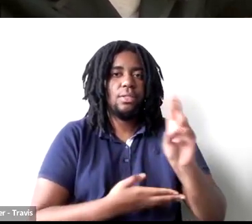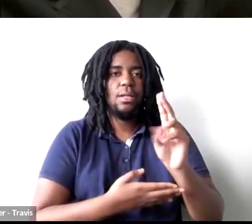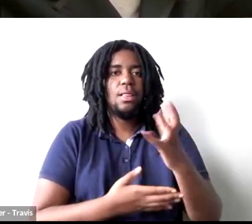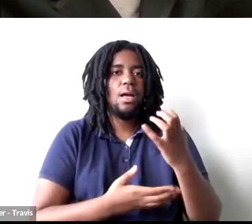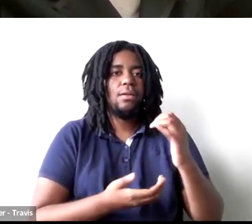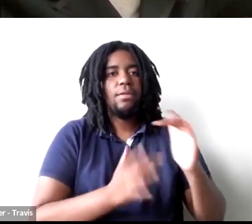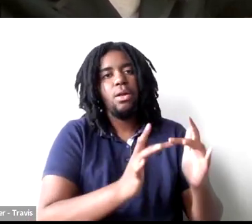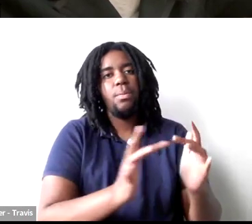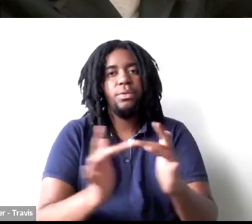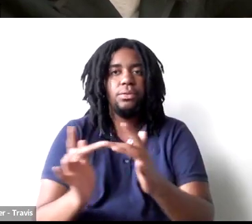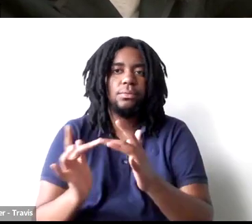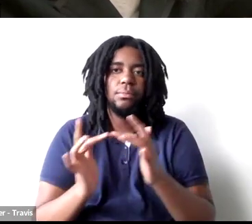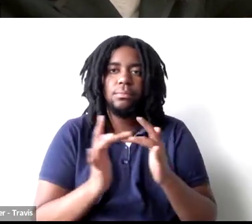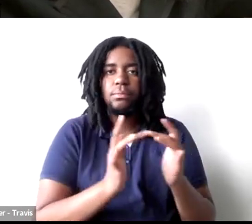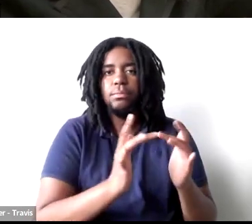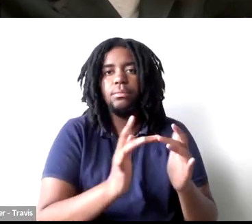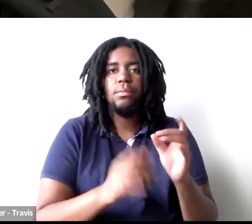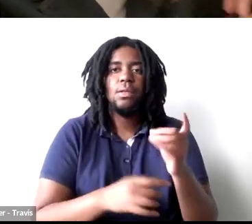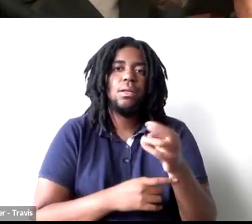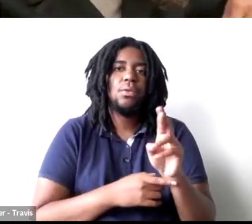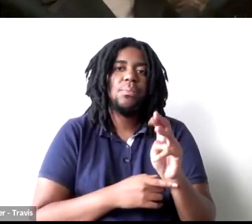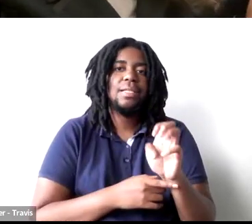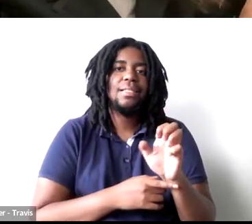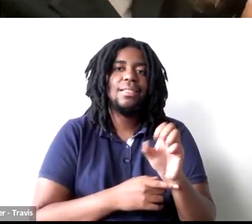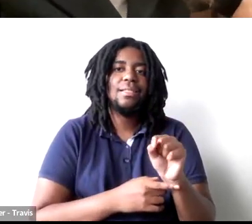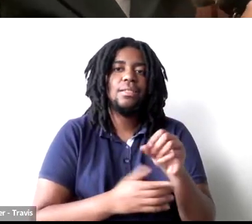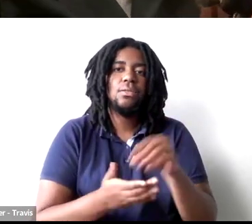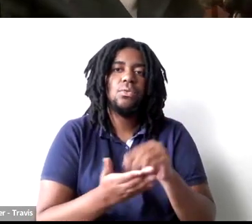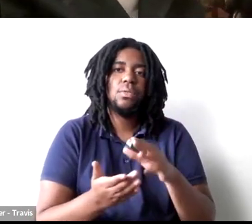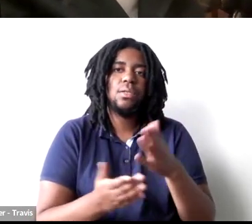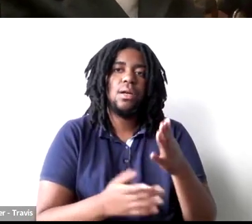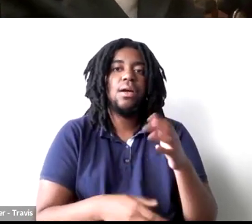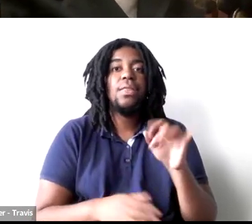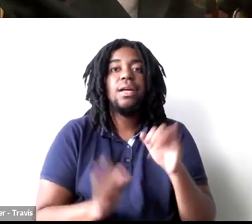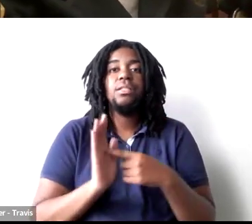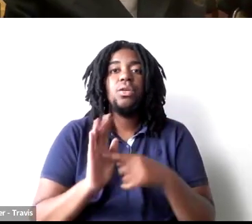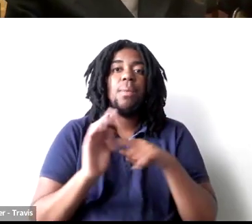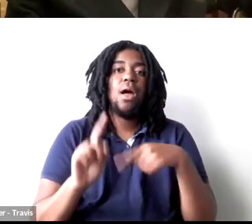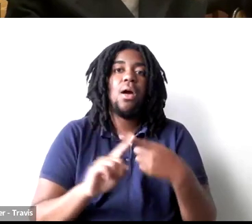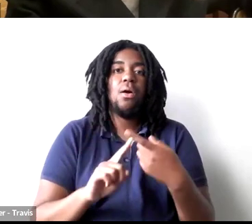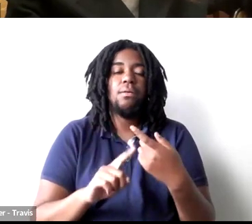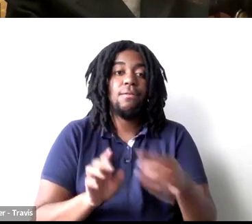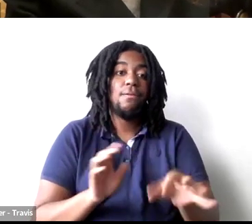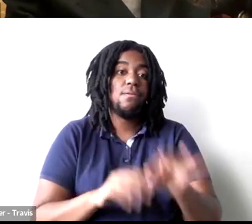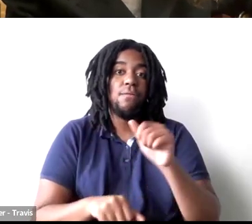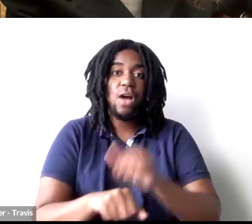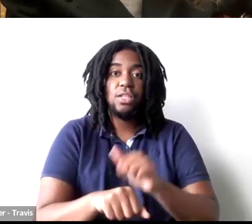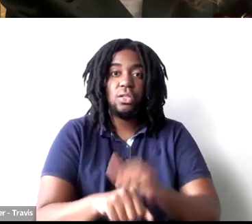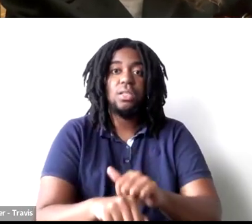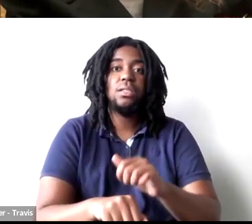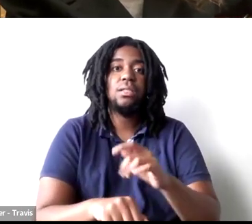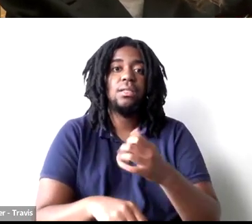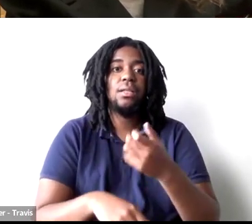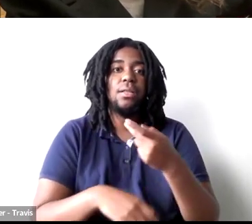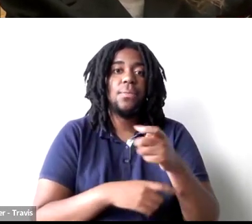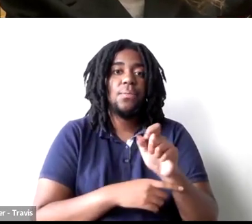Dr. Means' students there. And that exhibition is about the mastodon and the fossils that the Peales and the founding fathers studied